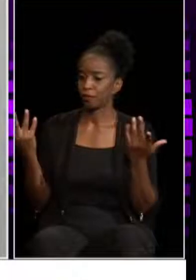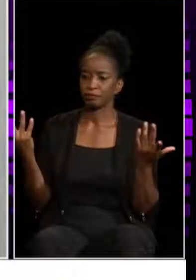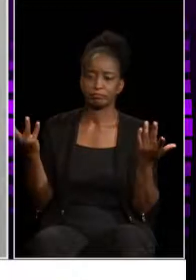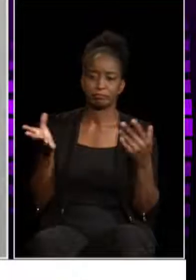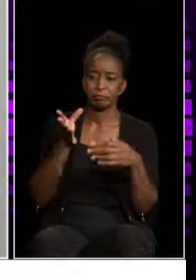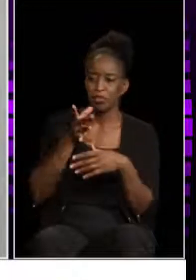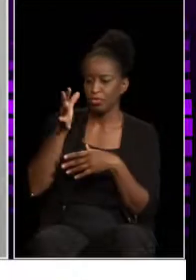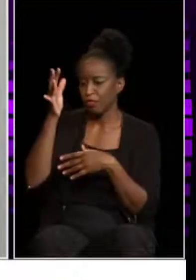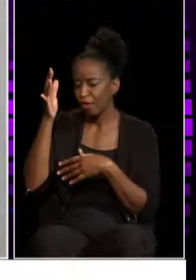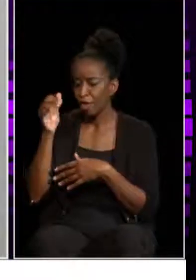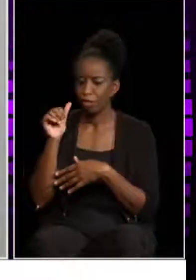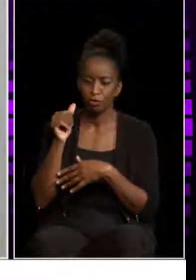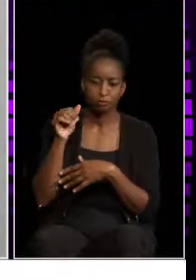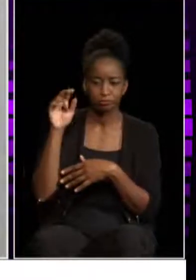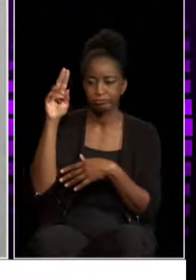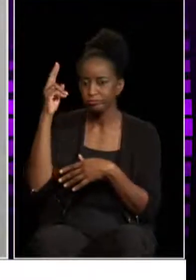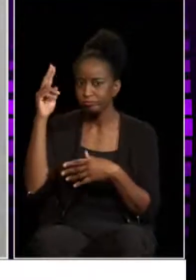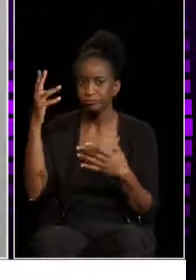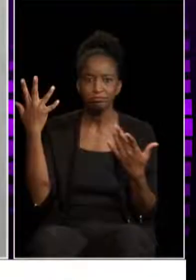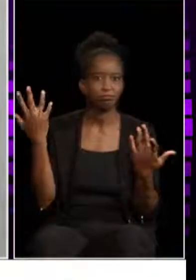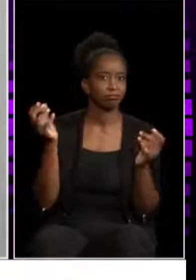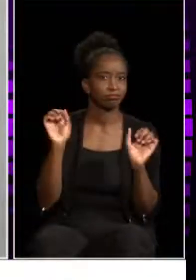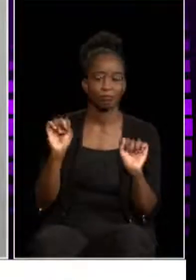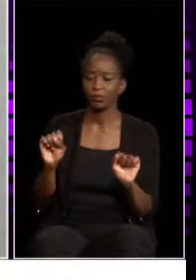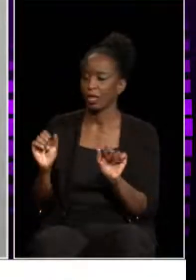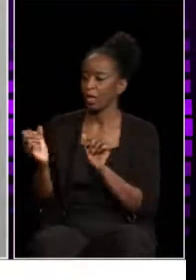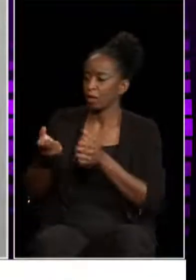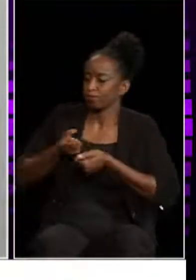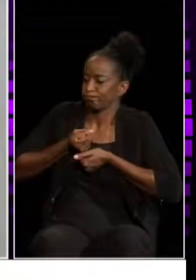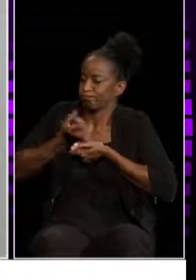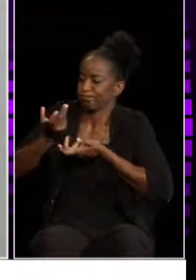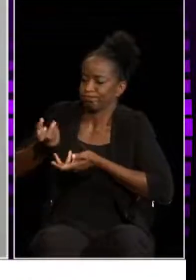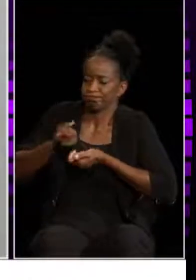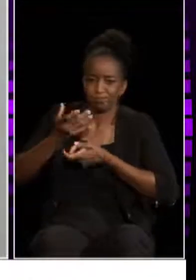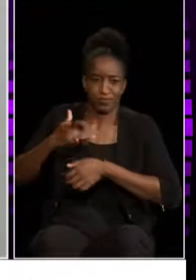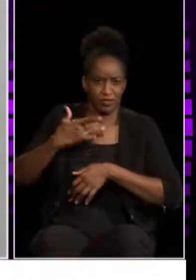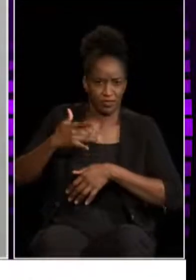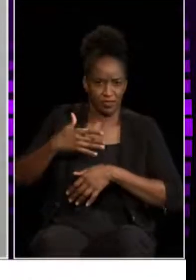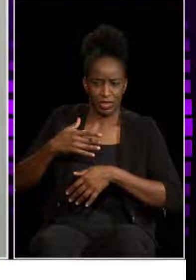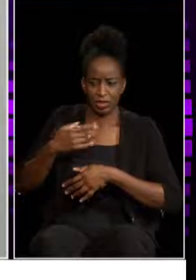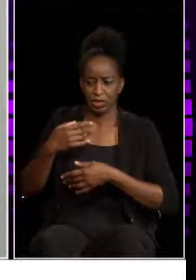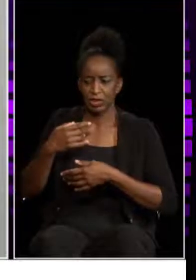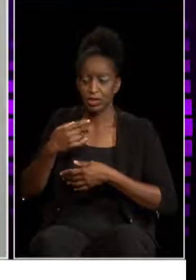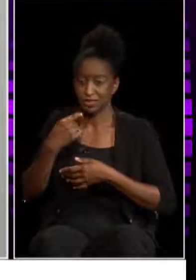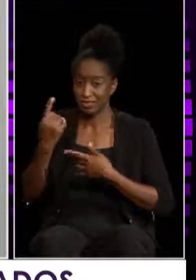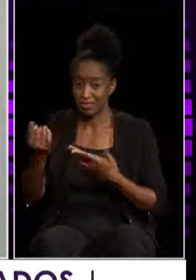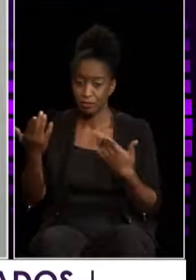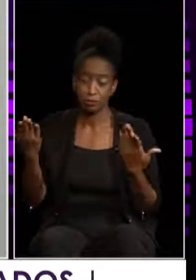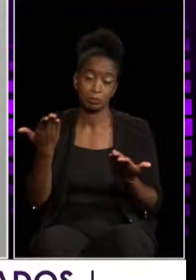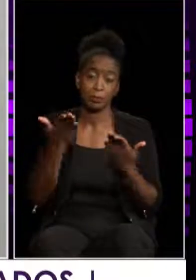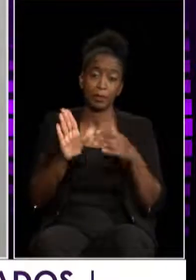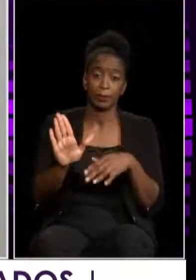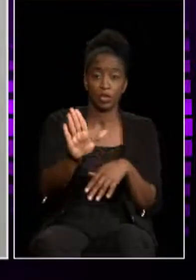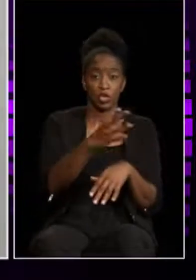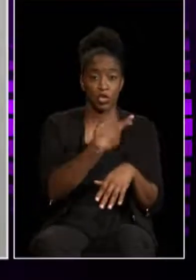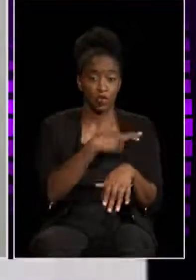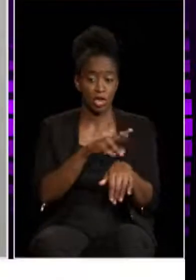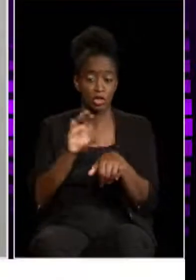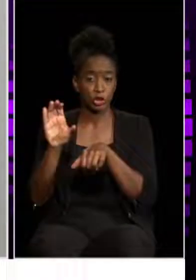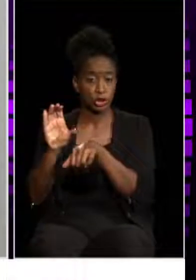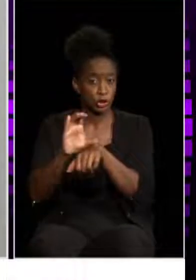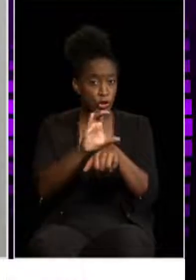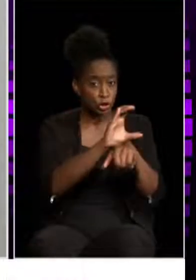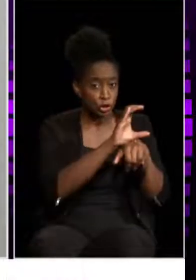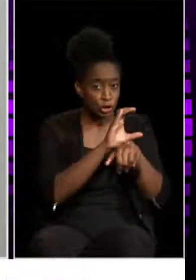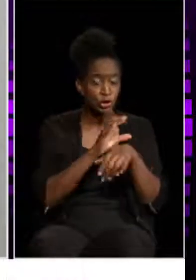also seek counsel with your religious leader. So it depends on your religious persuasion. Some of them are actually very good at counseling,